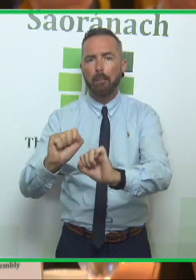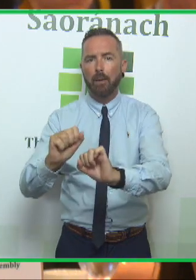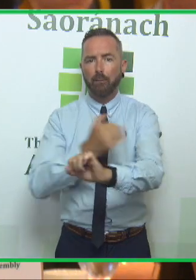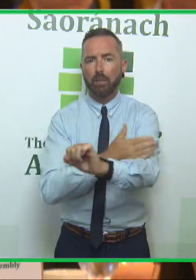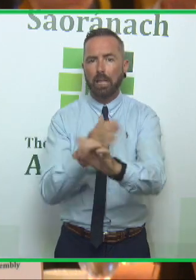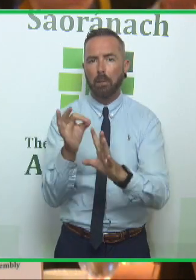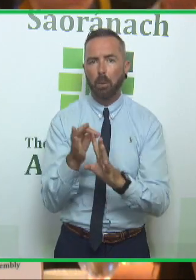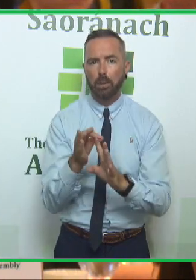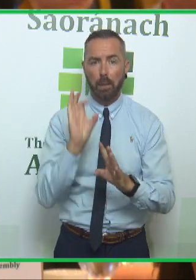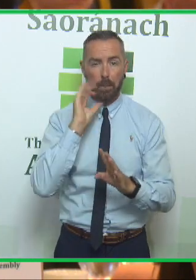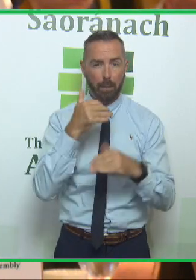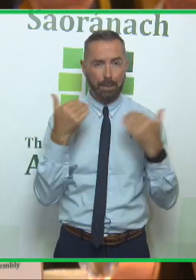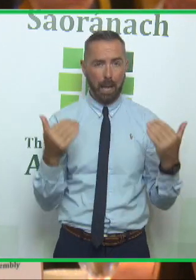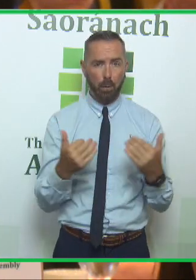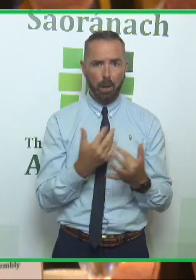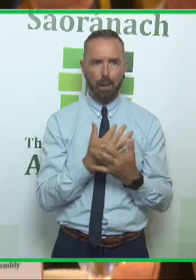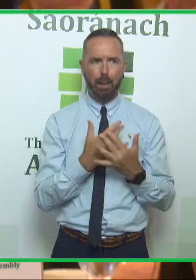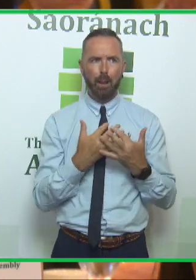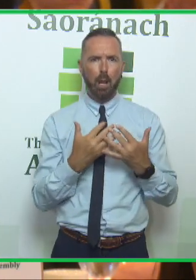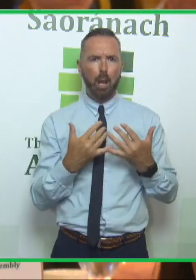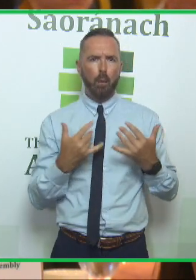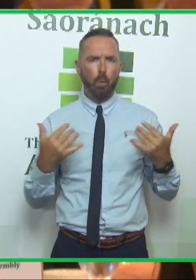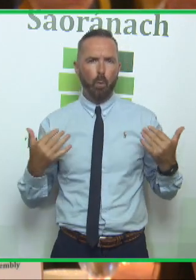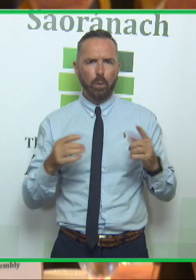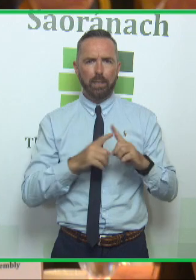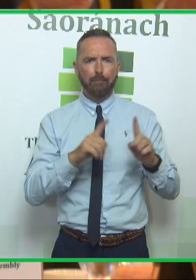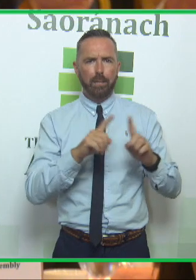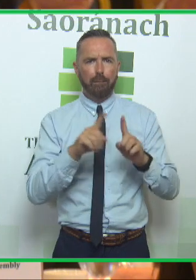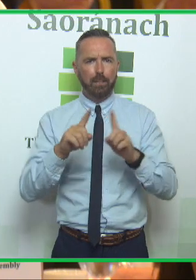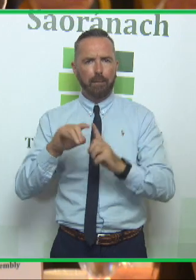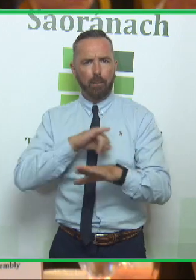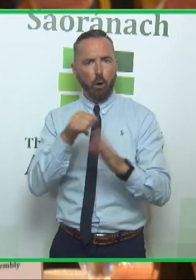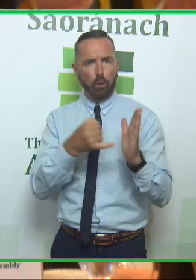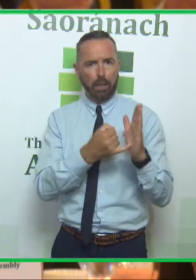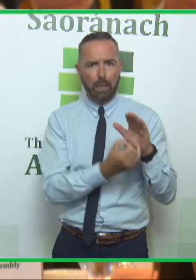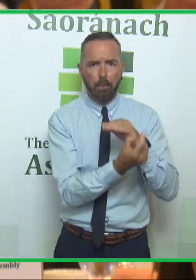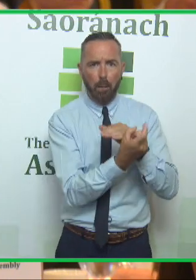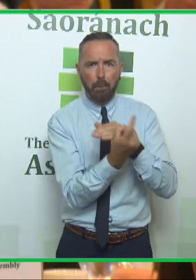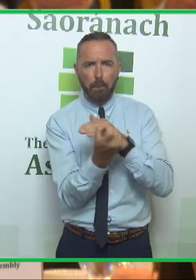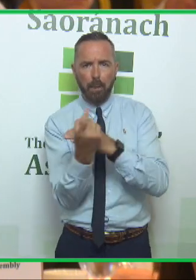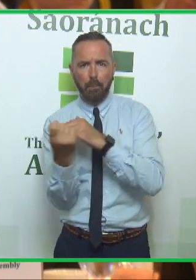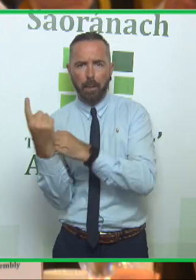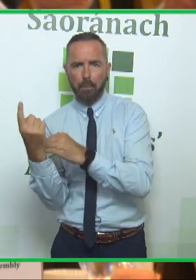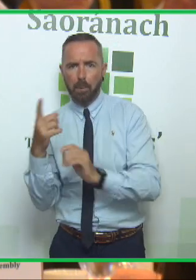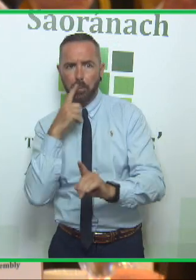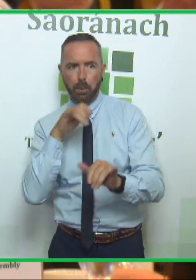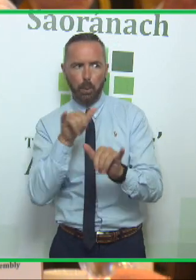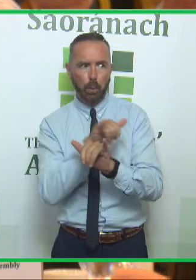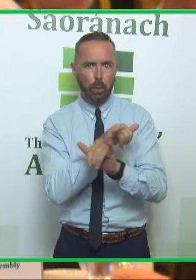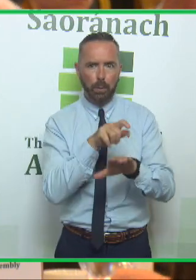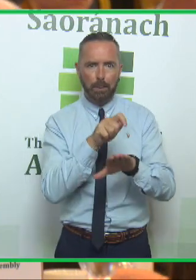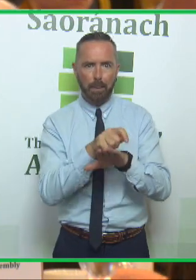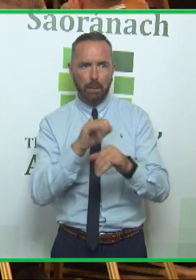minute, there's so many wonderful organisations out there. Do you believe that would be a better